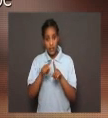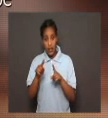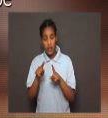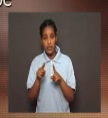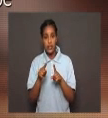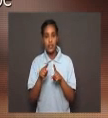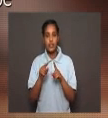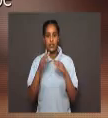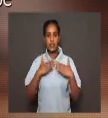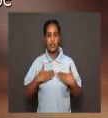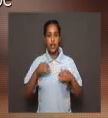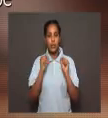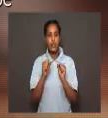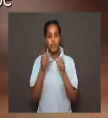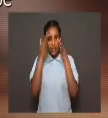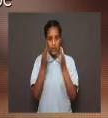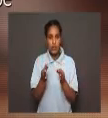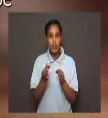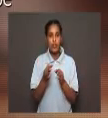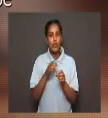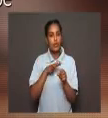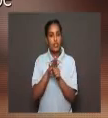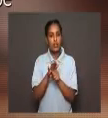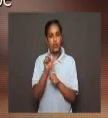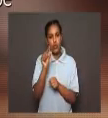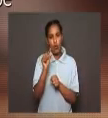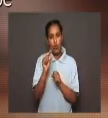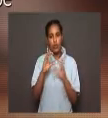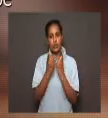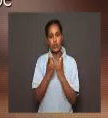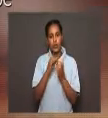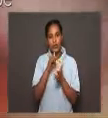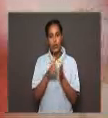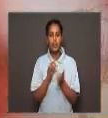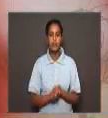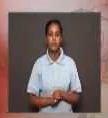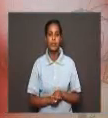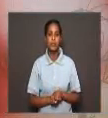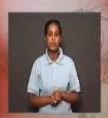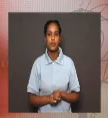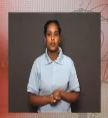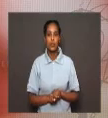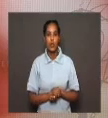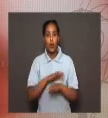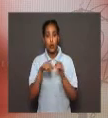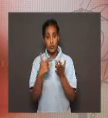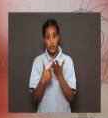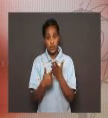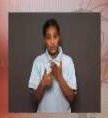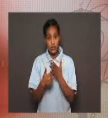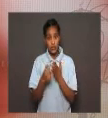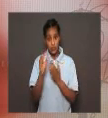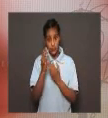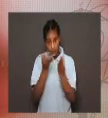structure can be determined from just a small portion of it. All of these